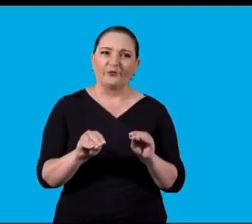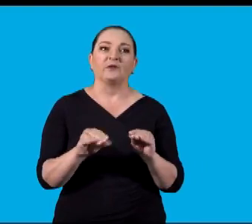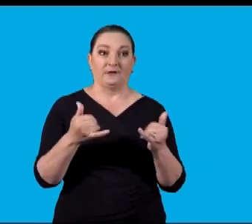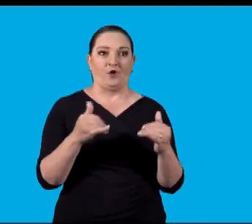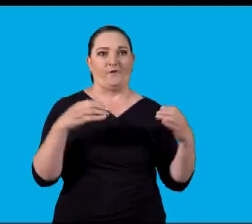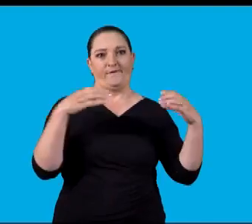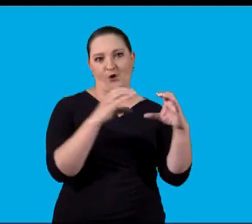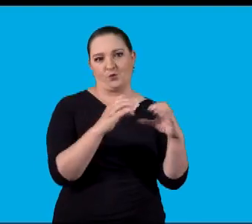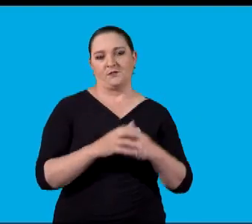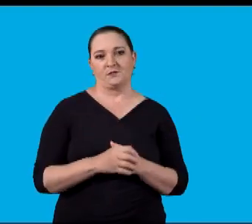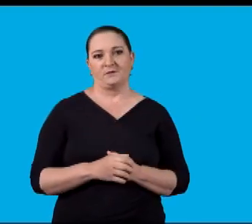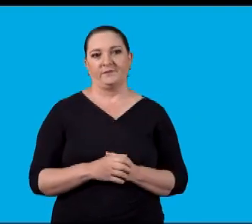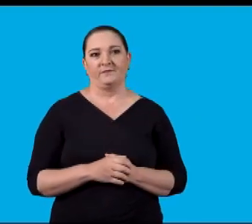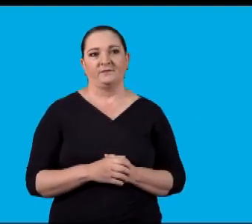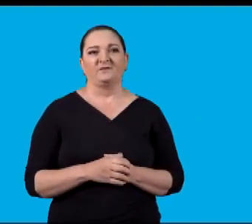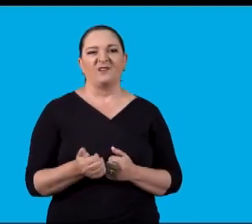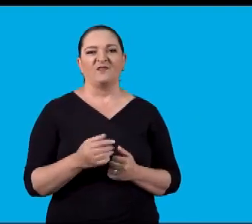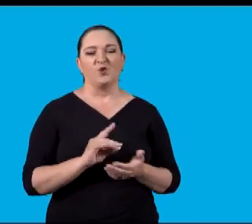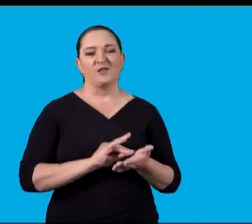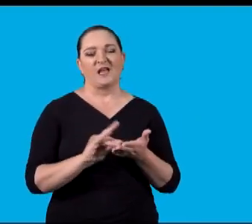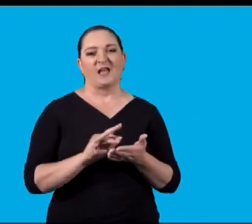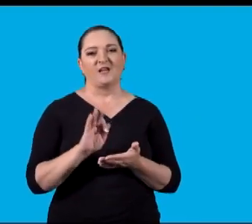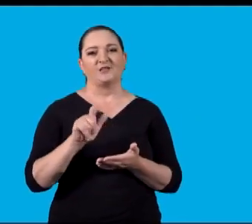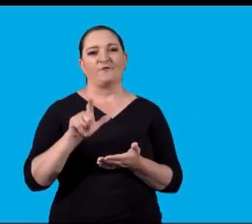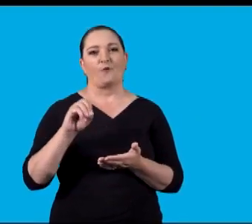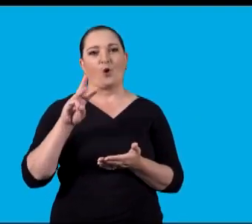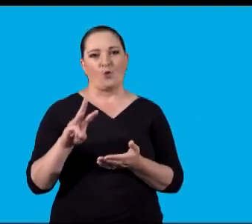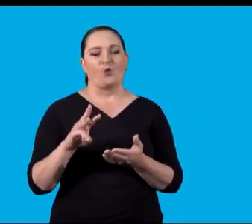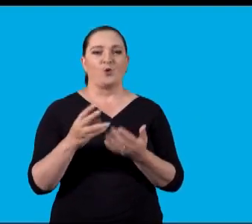is our focus in the cash flow statement.